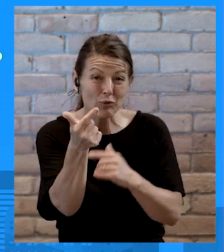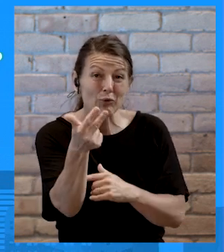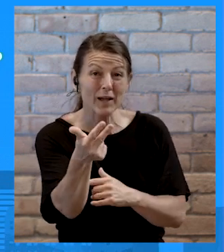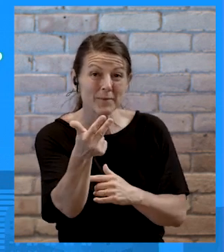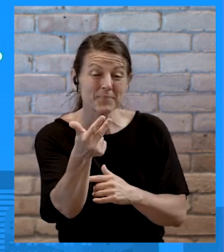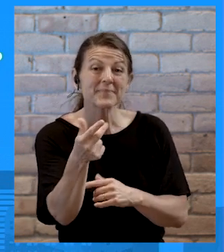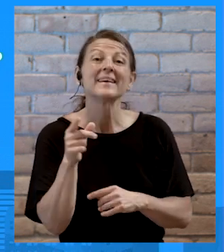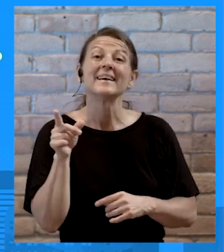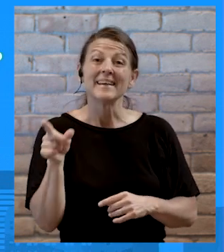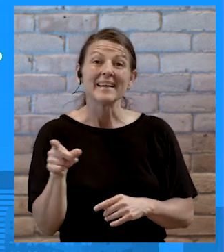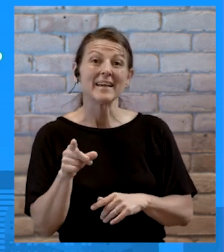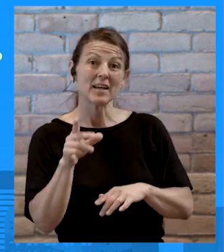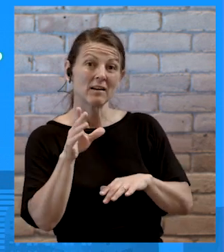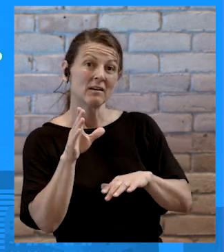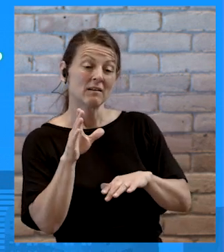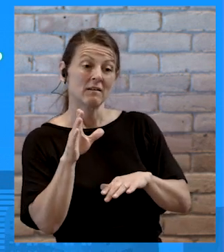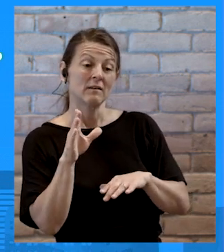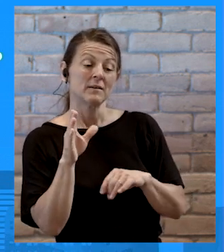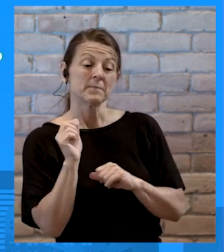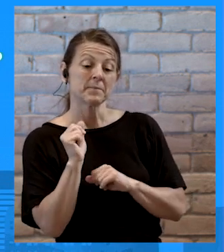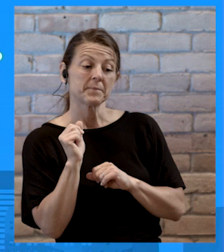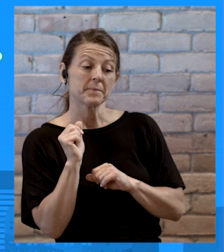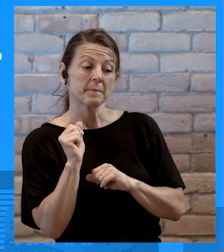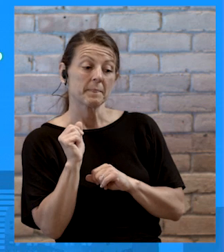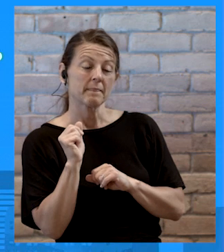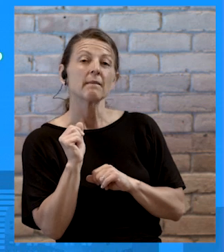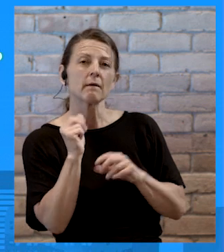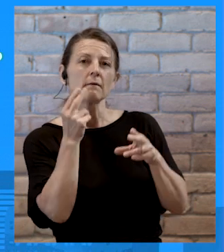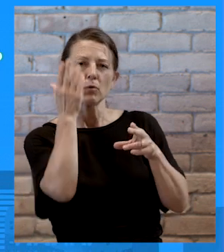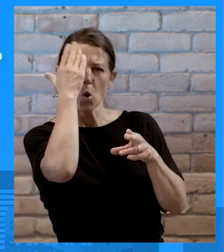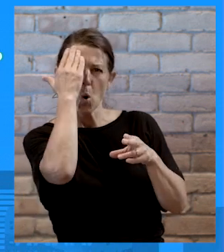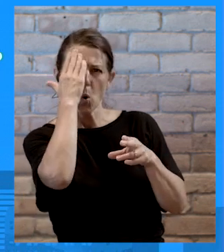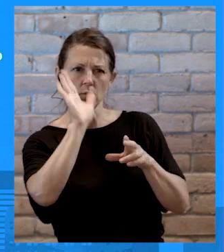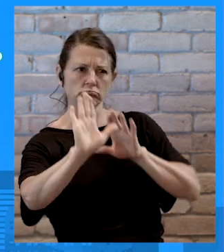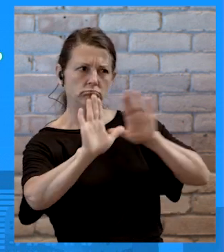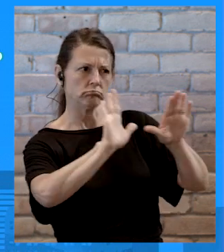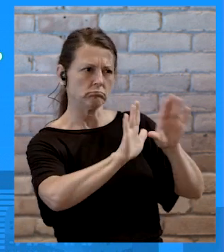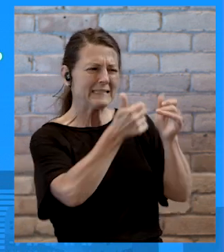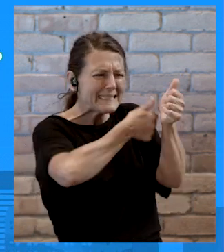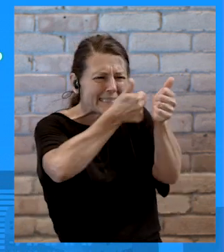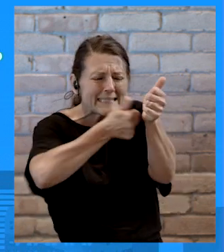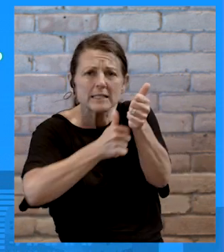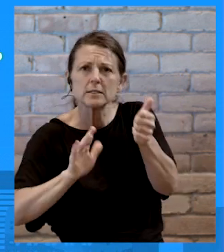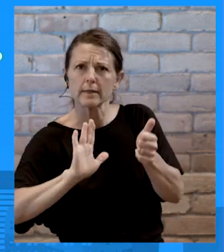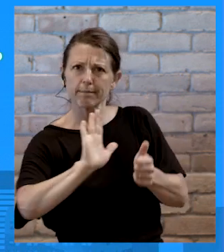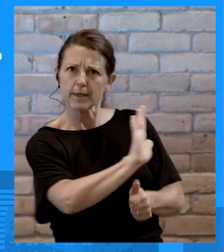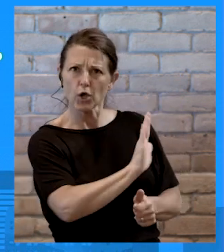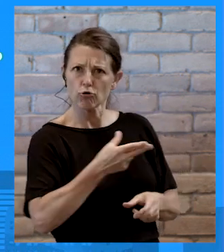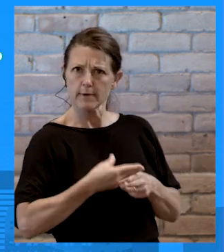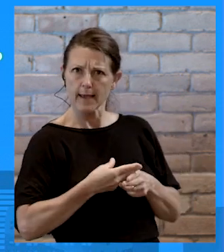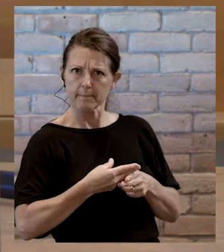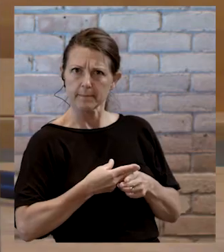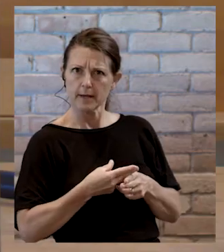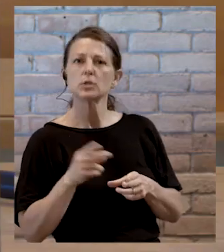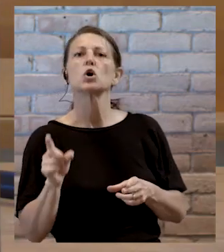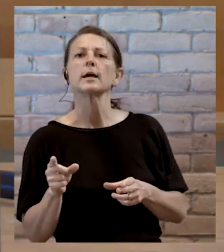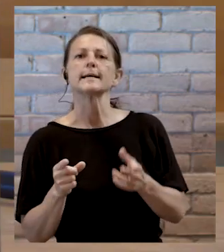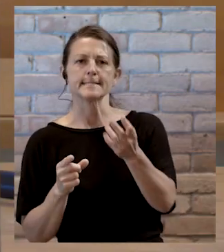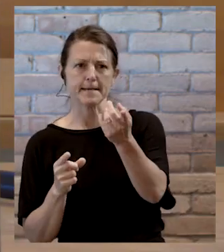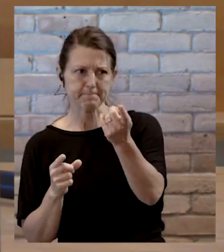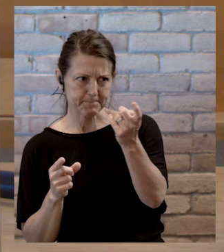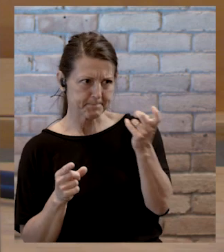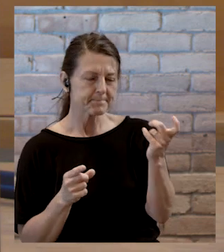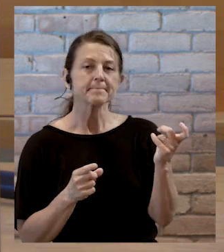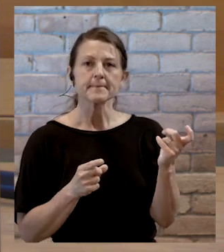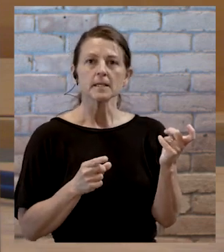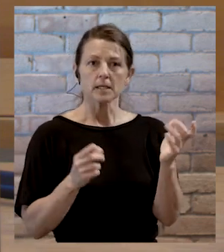calls his own sheep by name. And so he gathers his sheep, we read in the